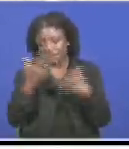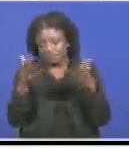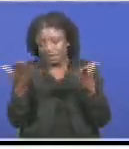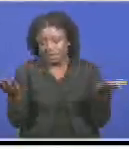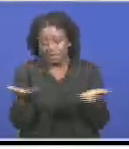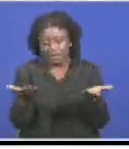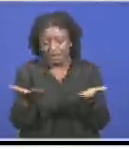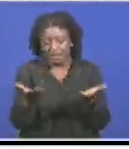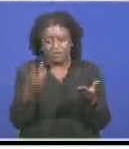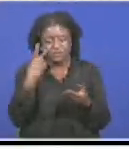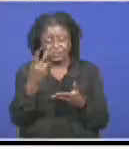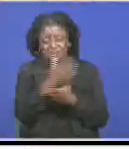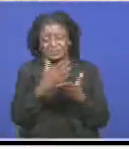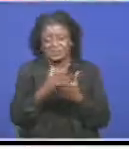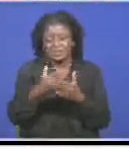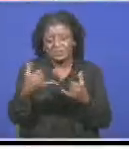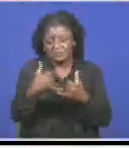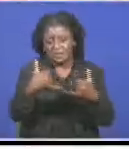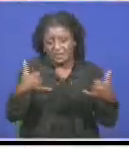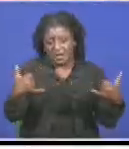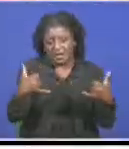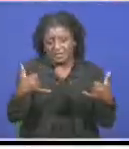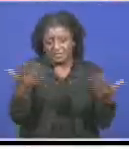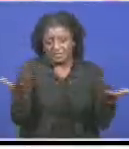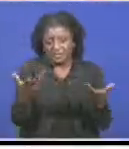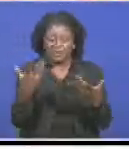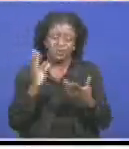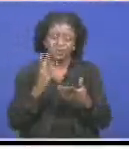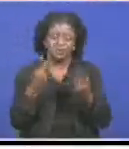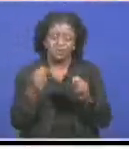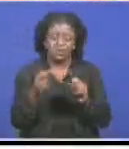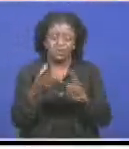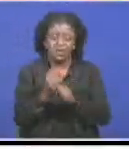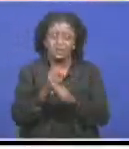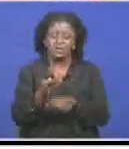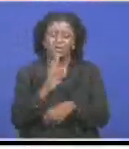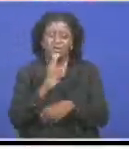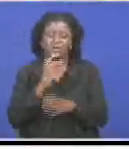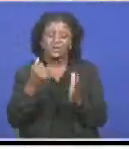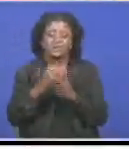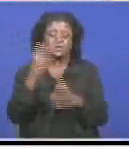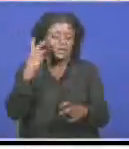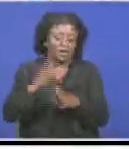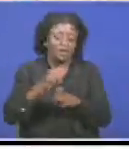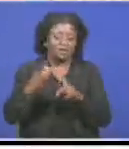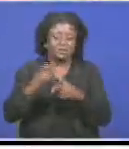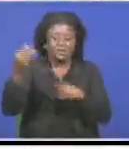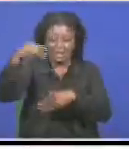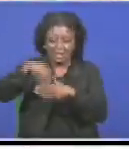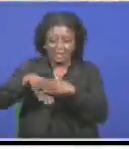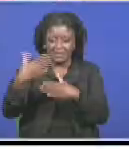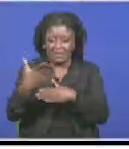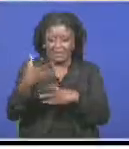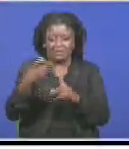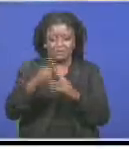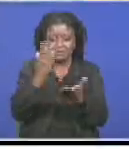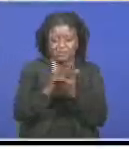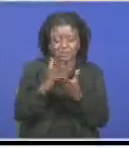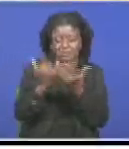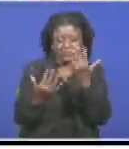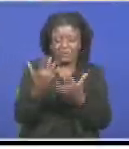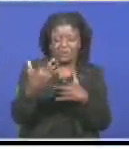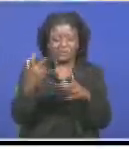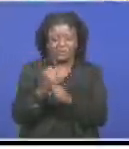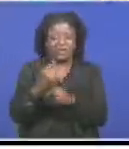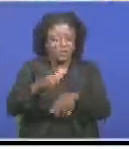you can see some lines here where we was trying to get water, and it was real difficult to even get in there to contain the fire. It took us a long time, but again,